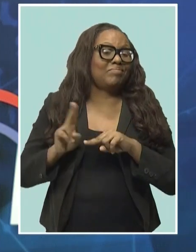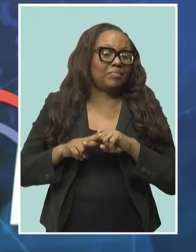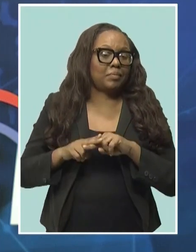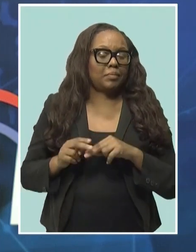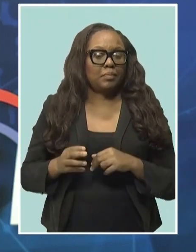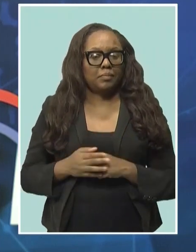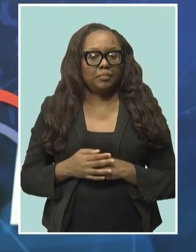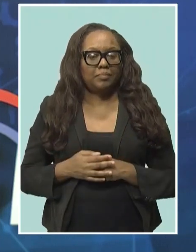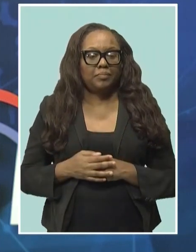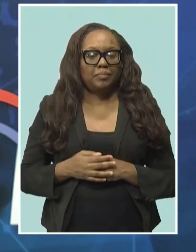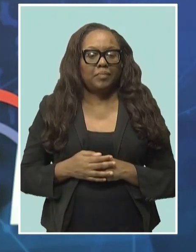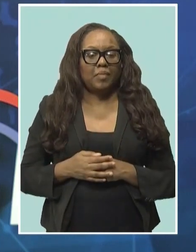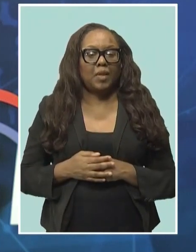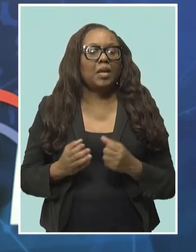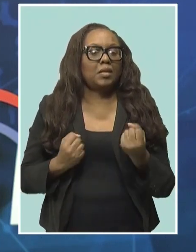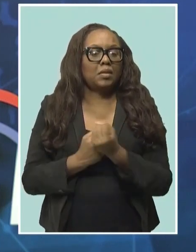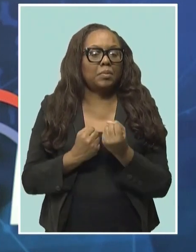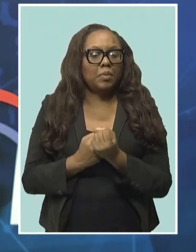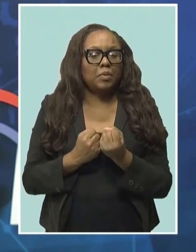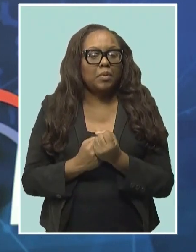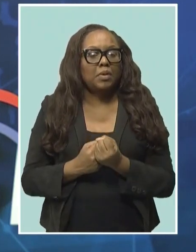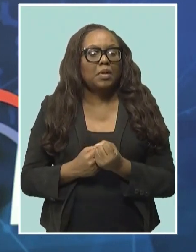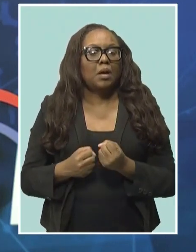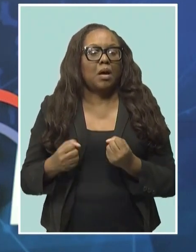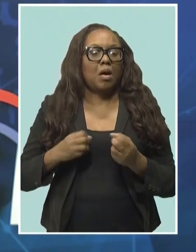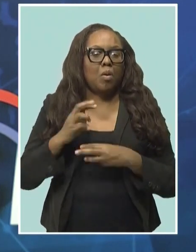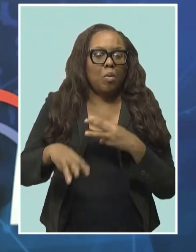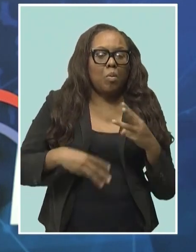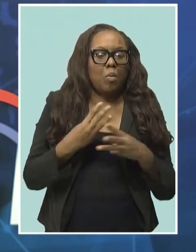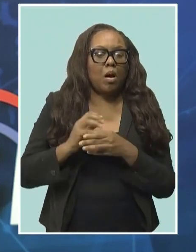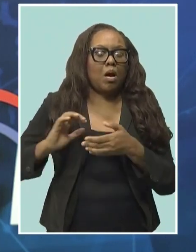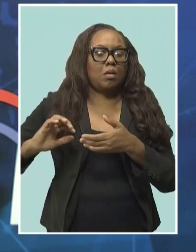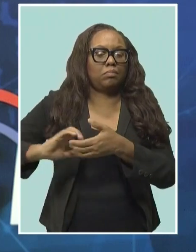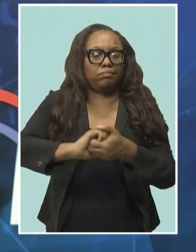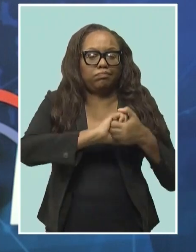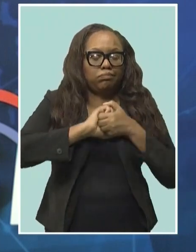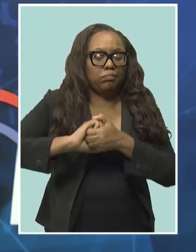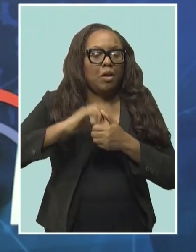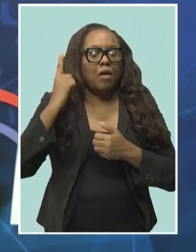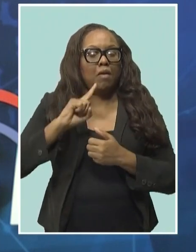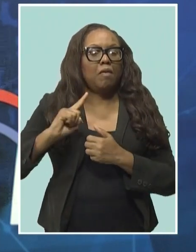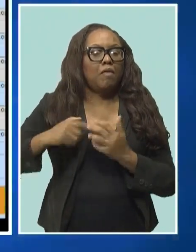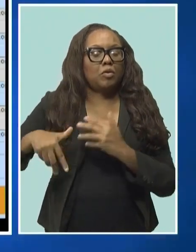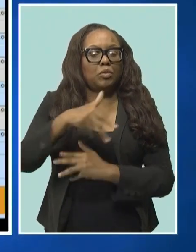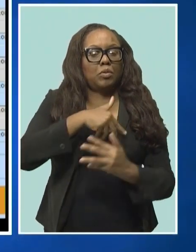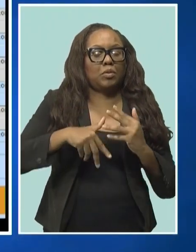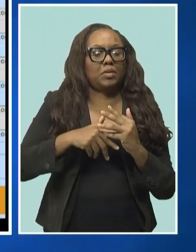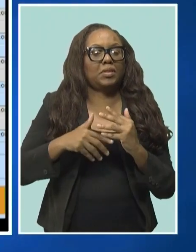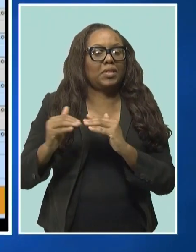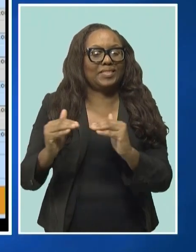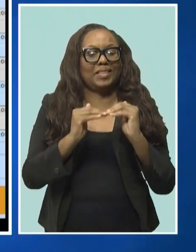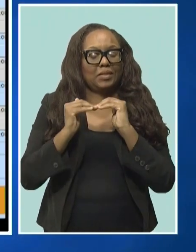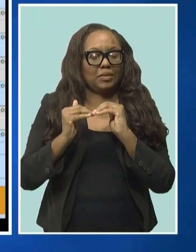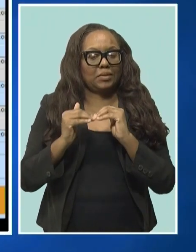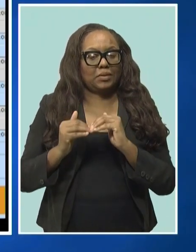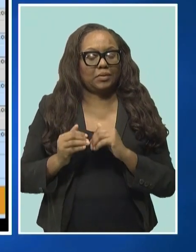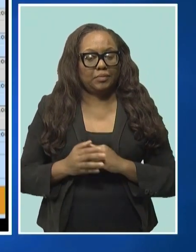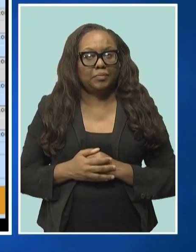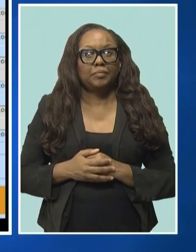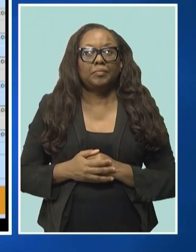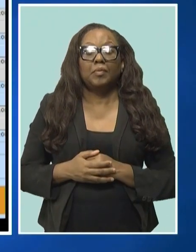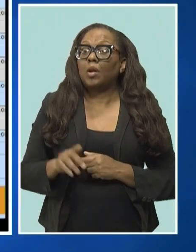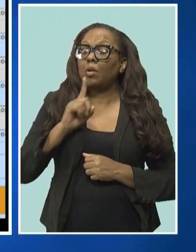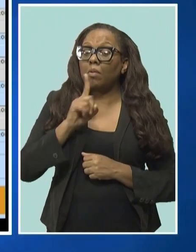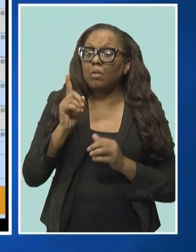Director General's call for a global coalition for social justice. This is essential for